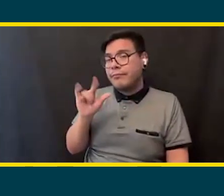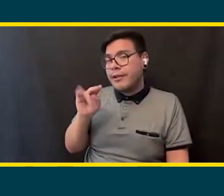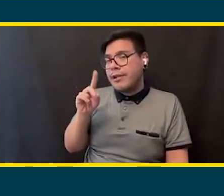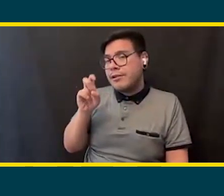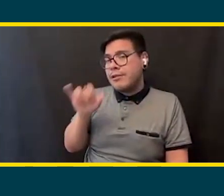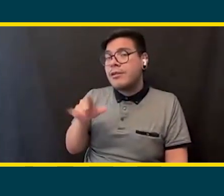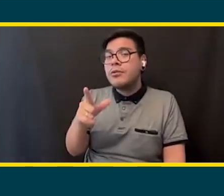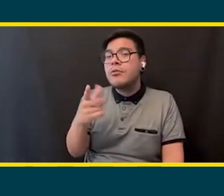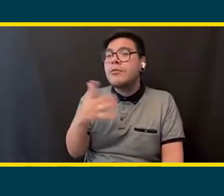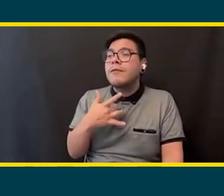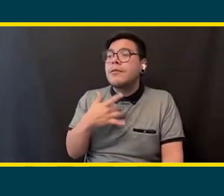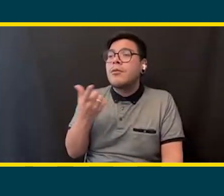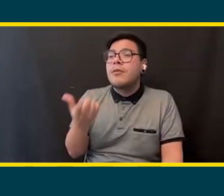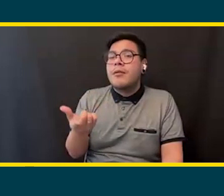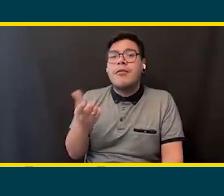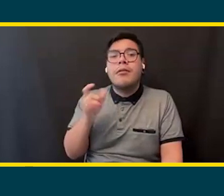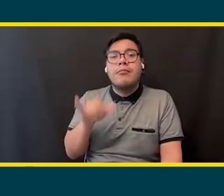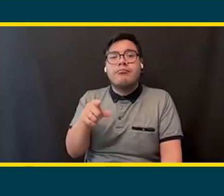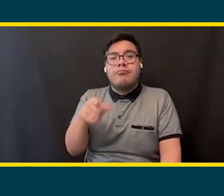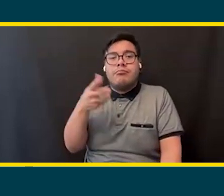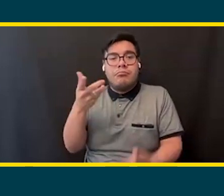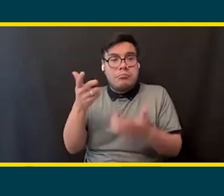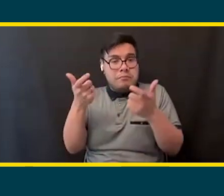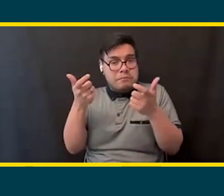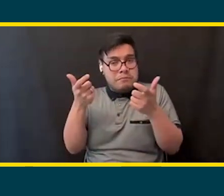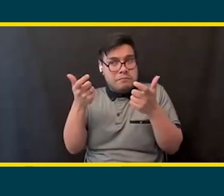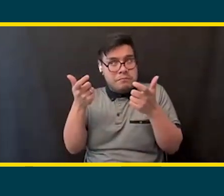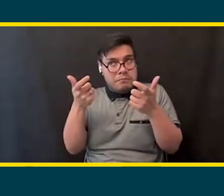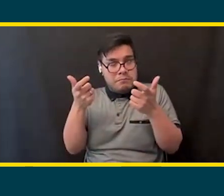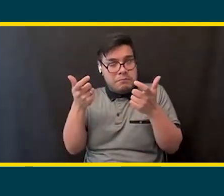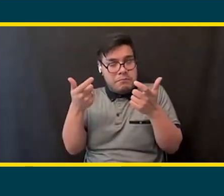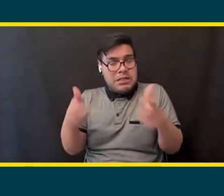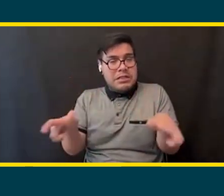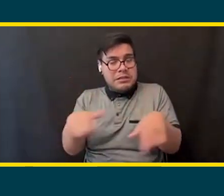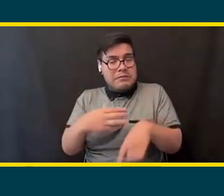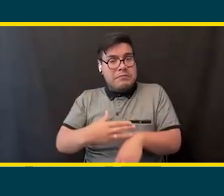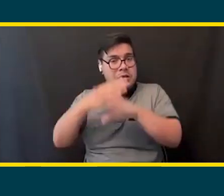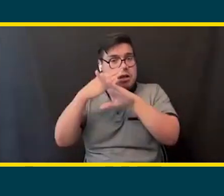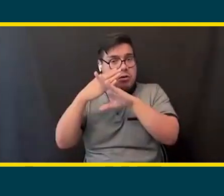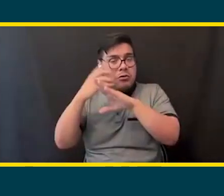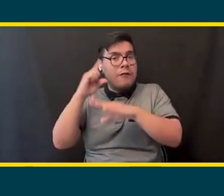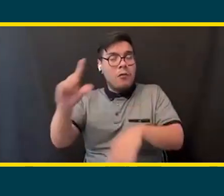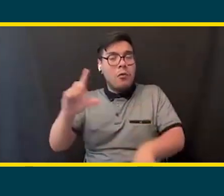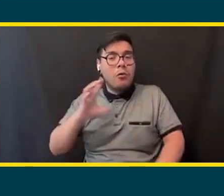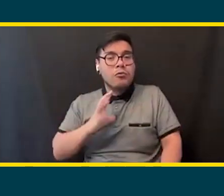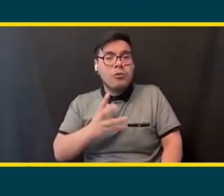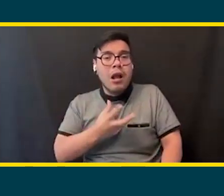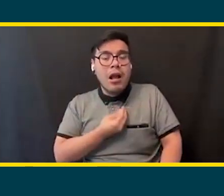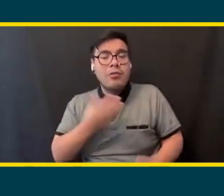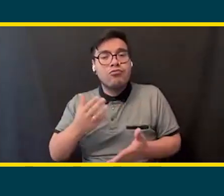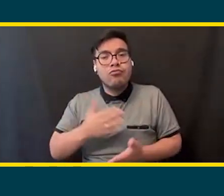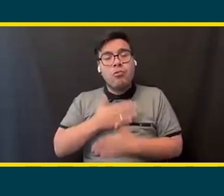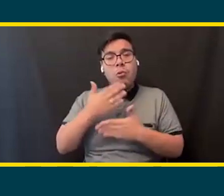do you think that that is one of the biggest barriers to trans joy, is this